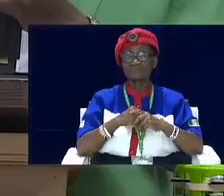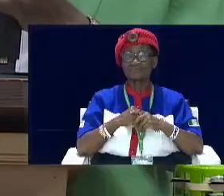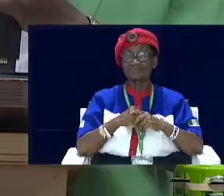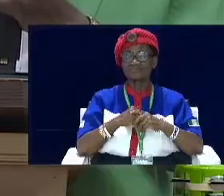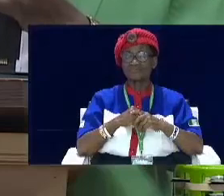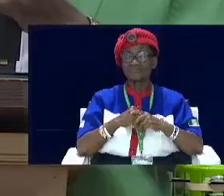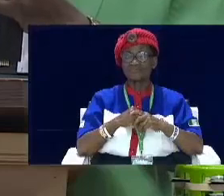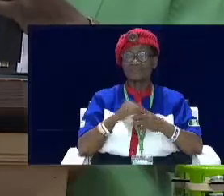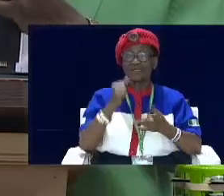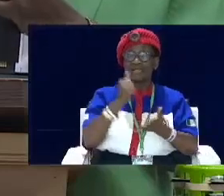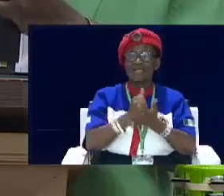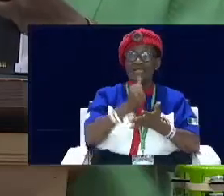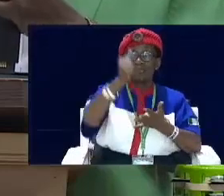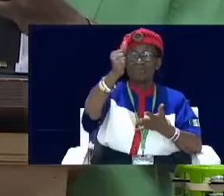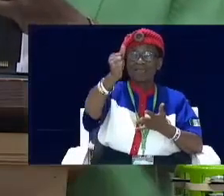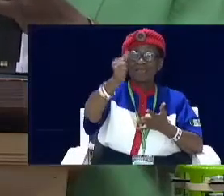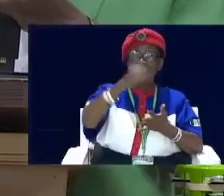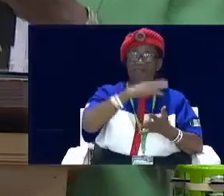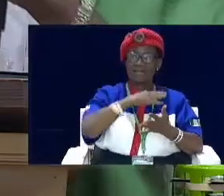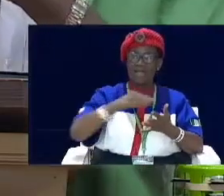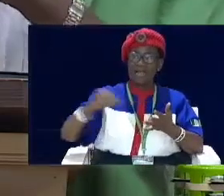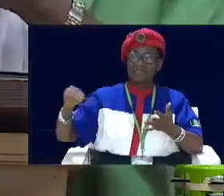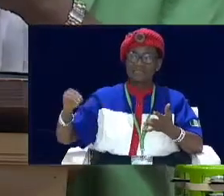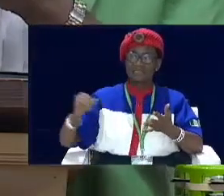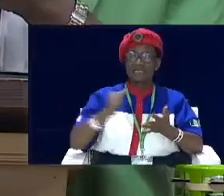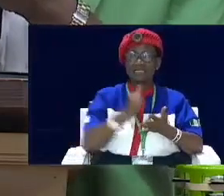Amen and amen.